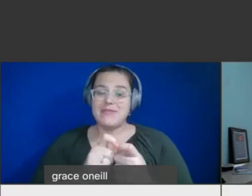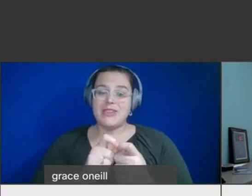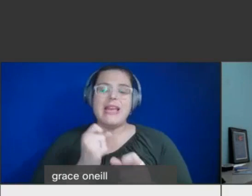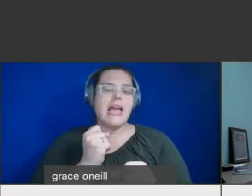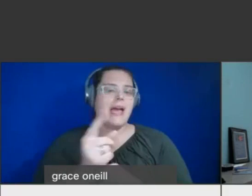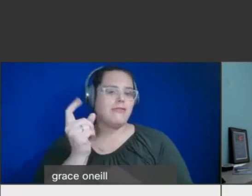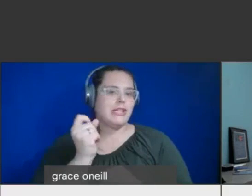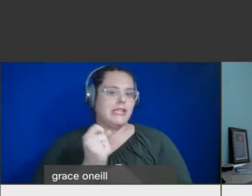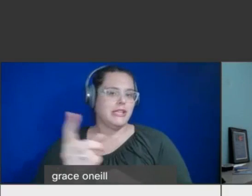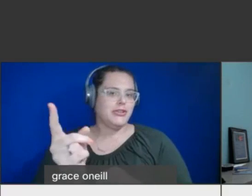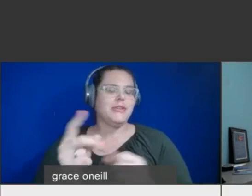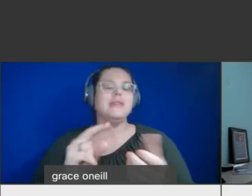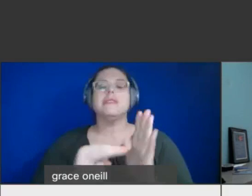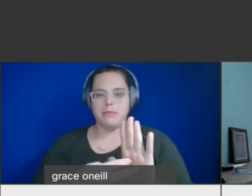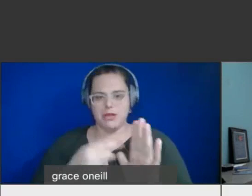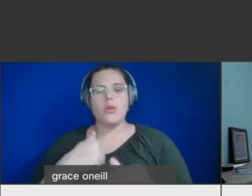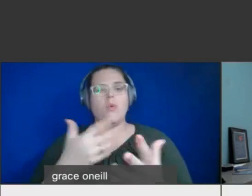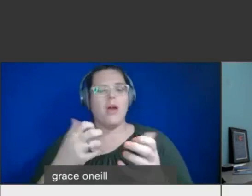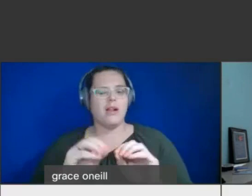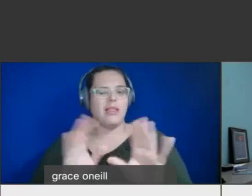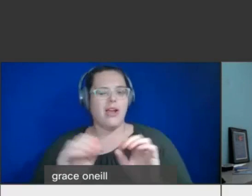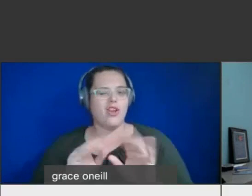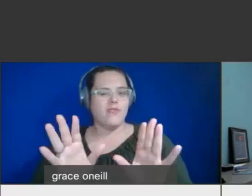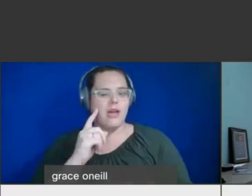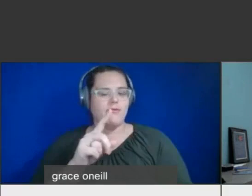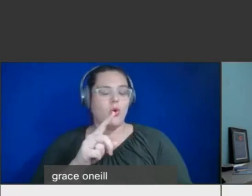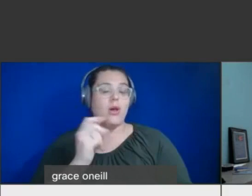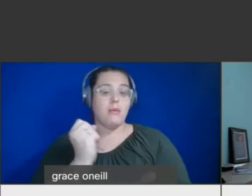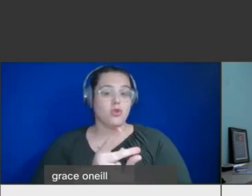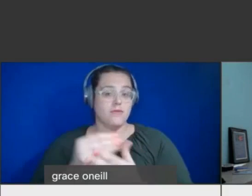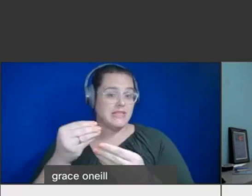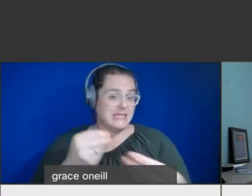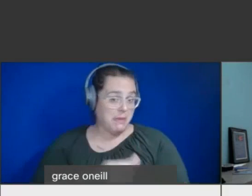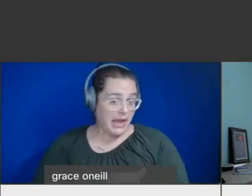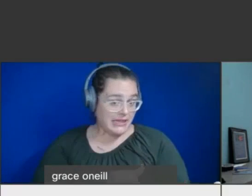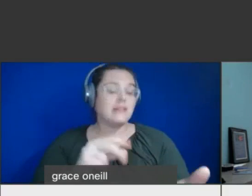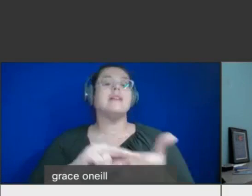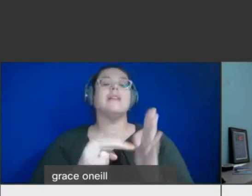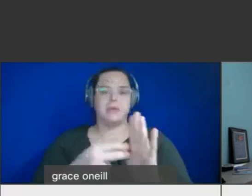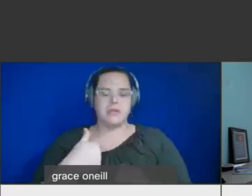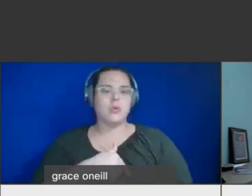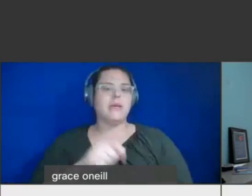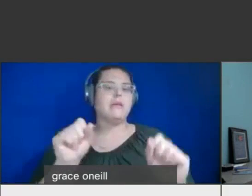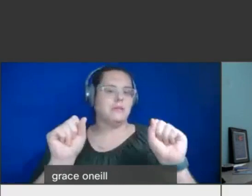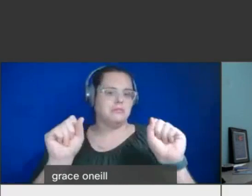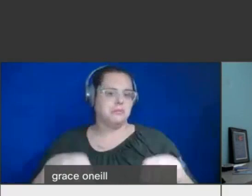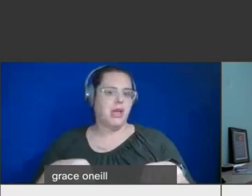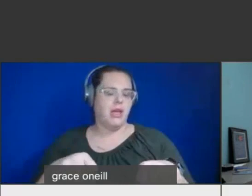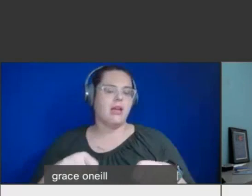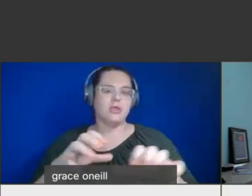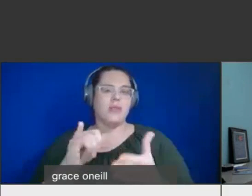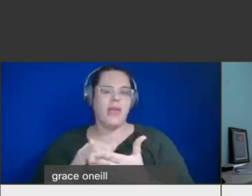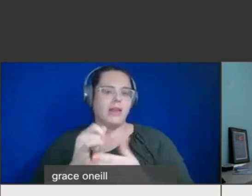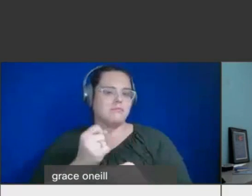clarify that what was approved in terms of our spending is that we can in fact do that. Whether we can do that each